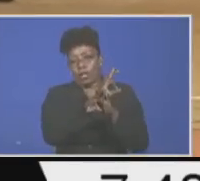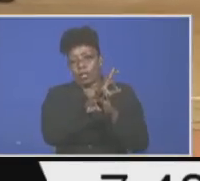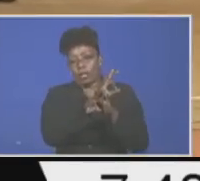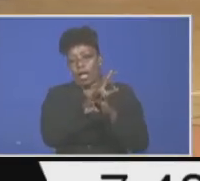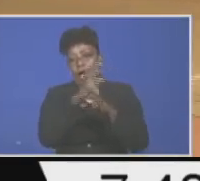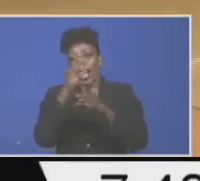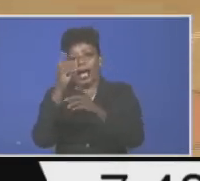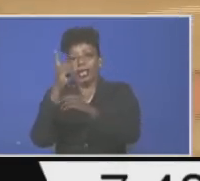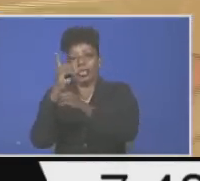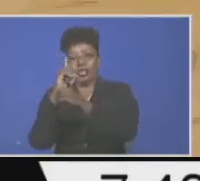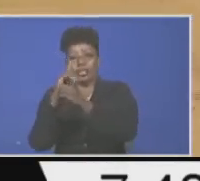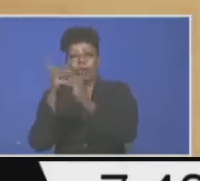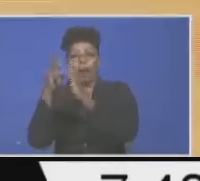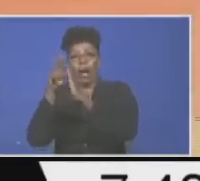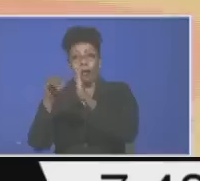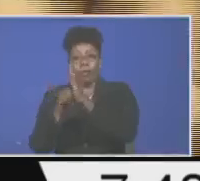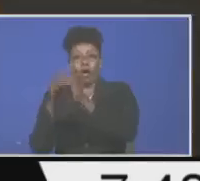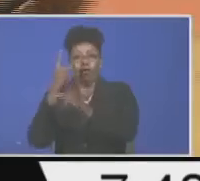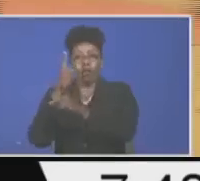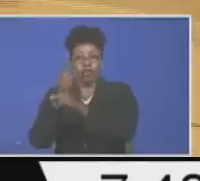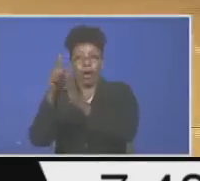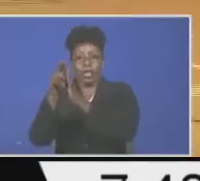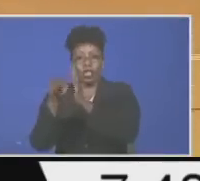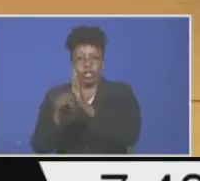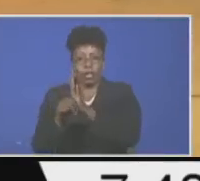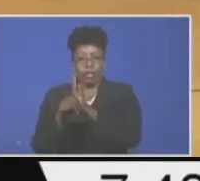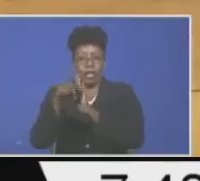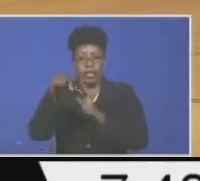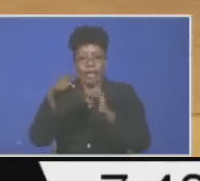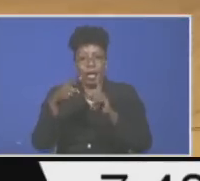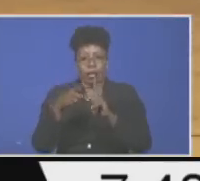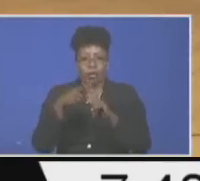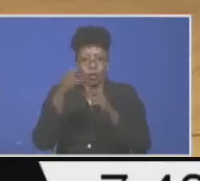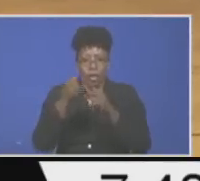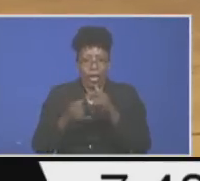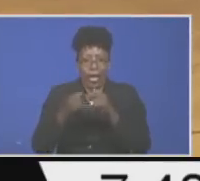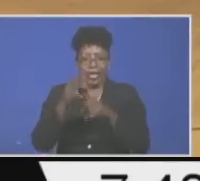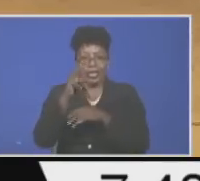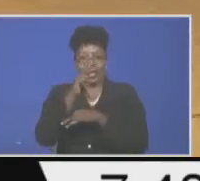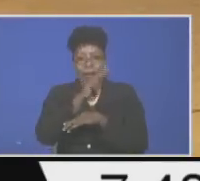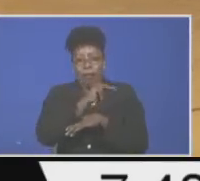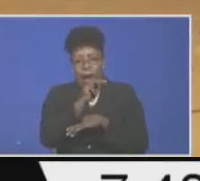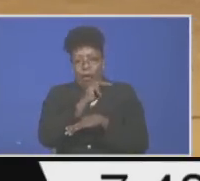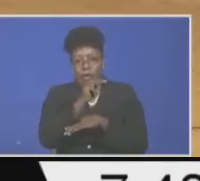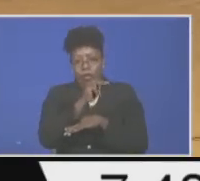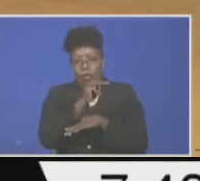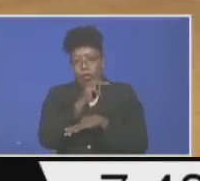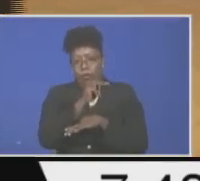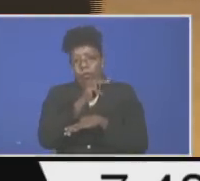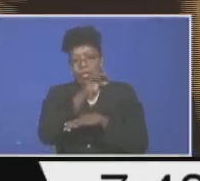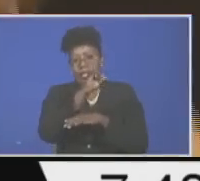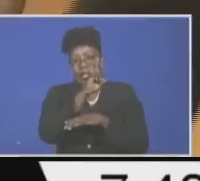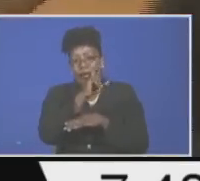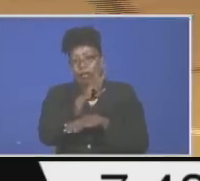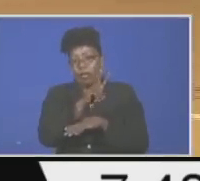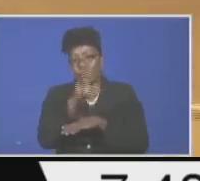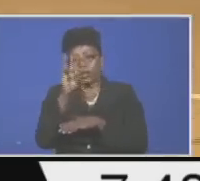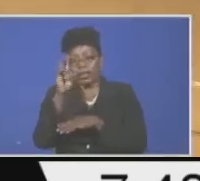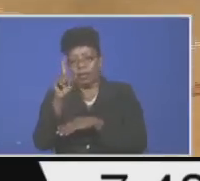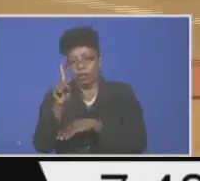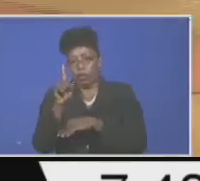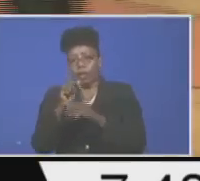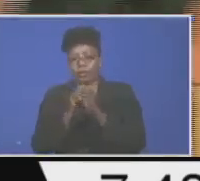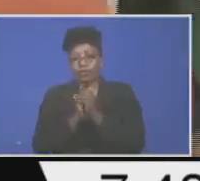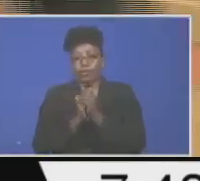Department of Correction Challengers up first. This one going down to the wire with the Mariners holding on by the slimmest of margins,